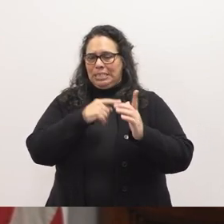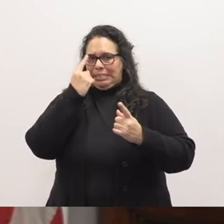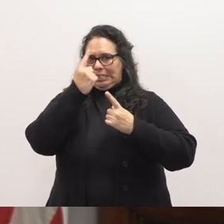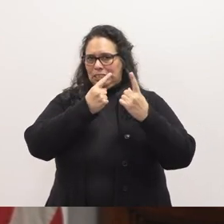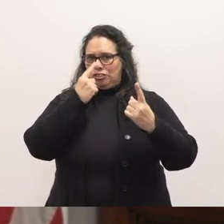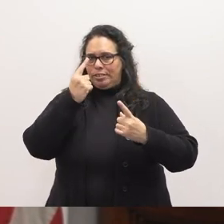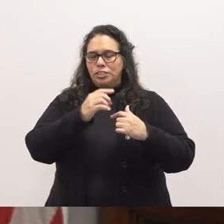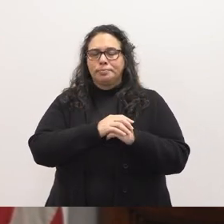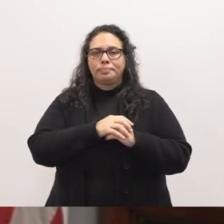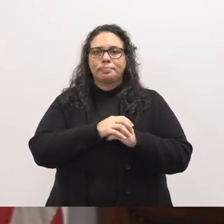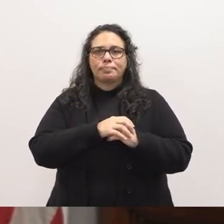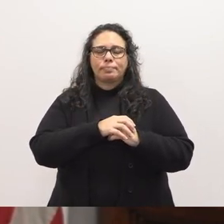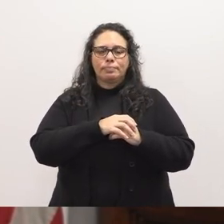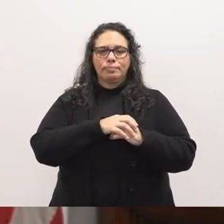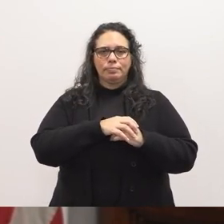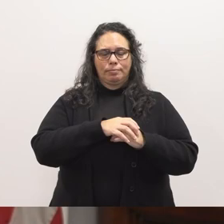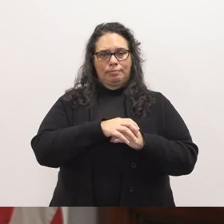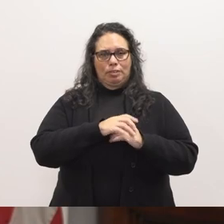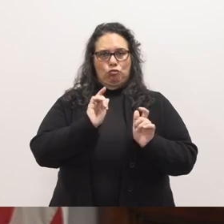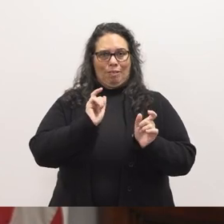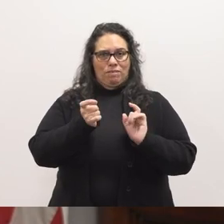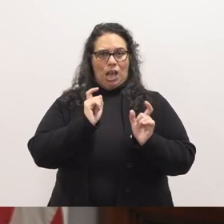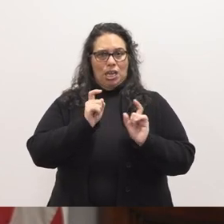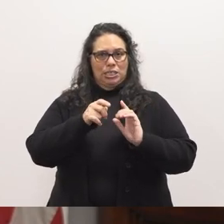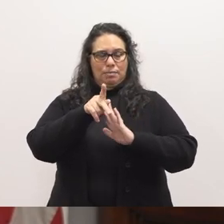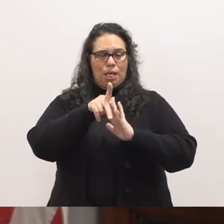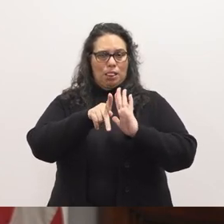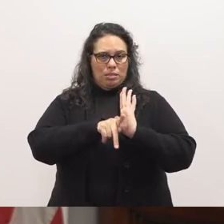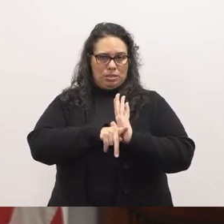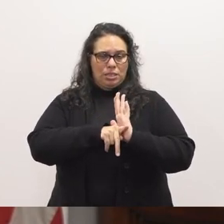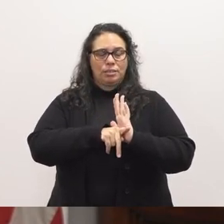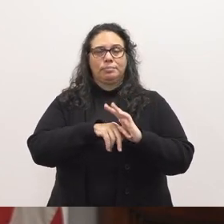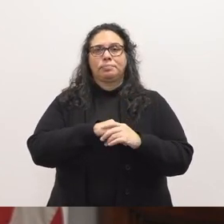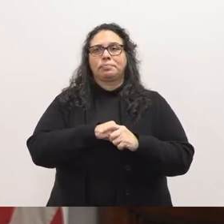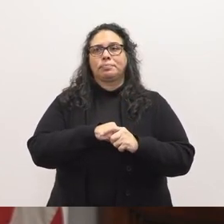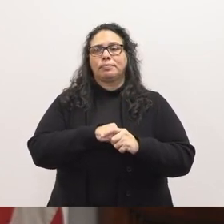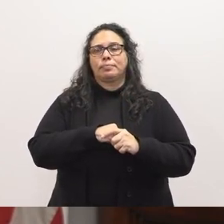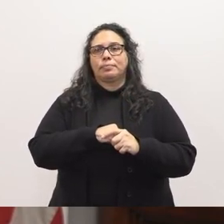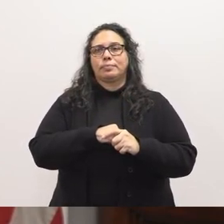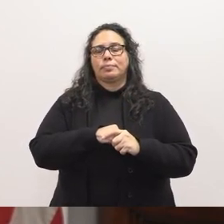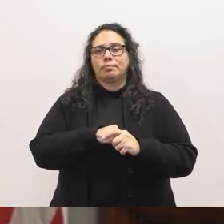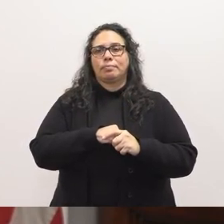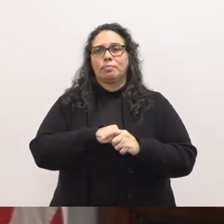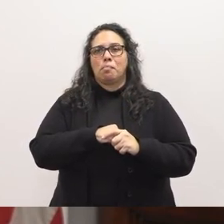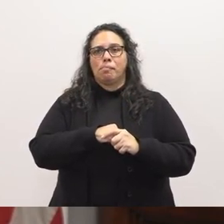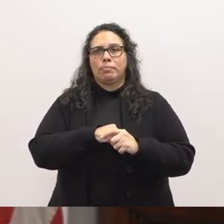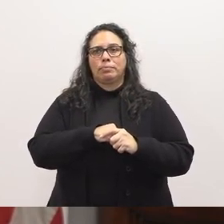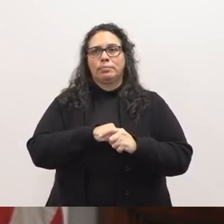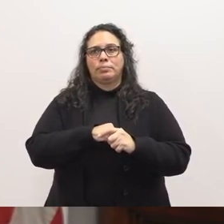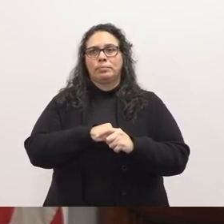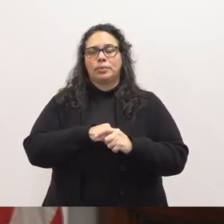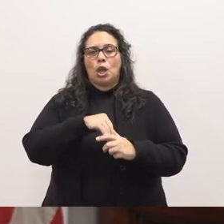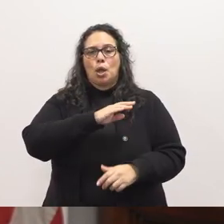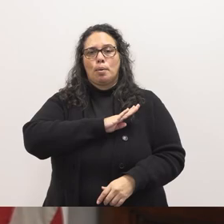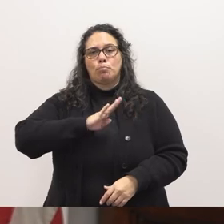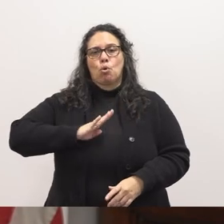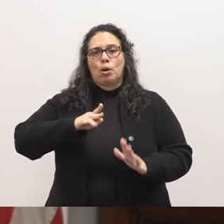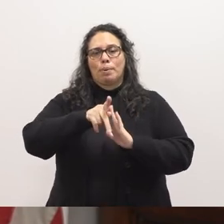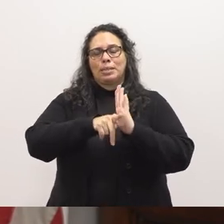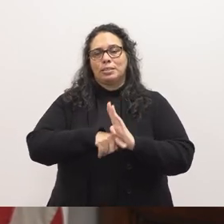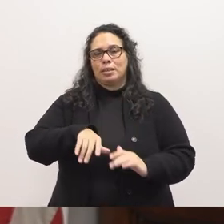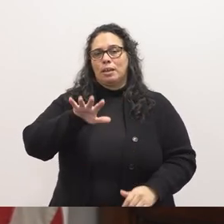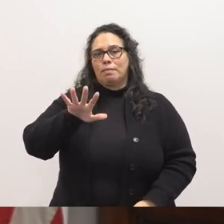consideration, revised policy up for consideration for our board is Board Policy